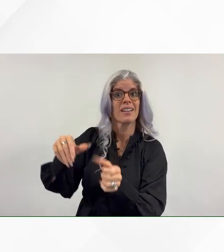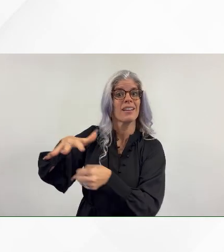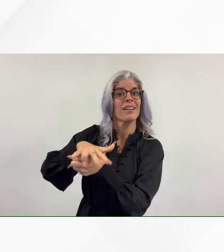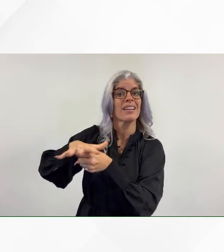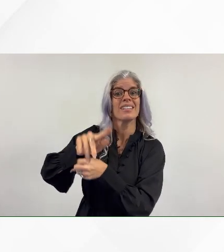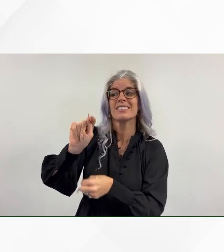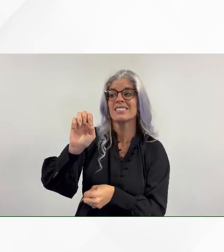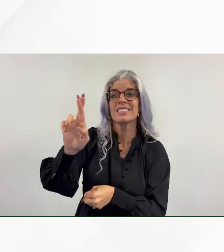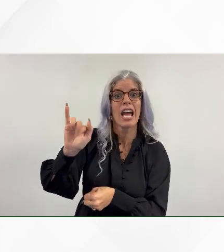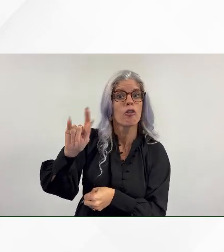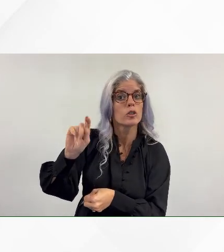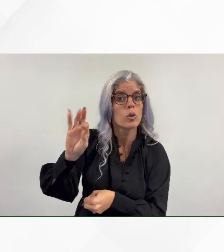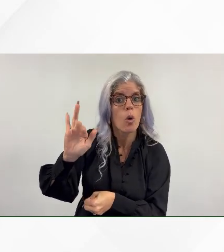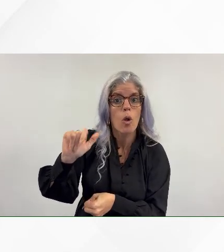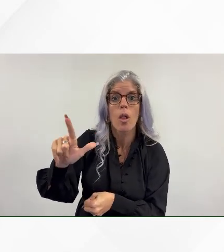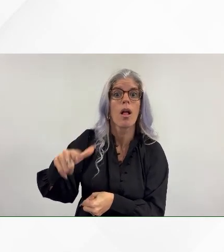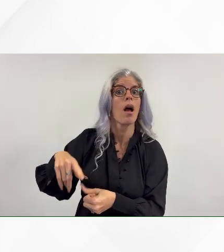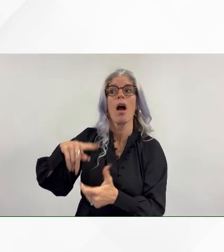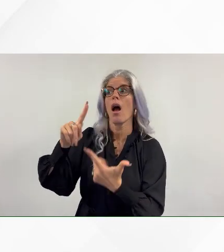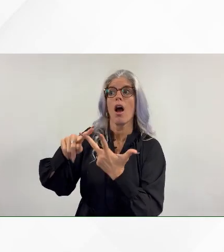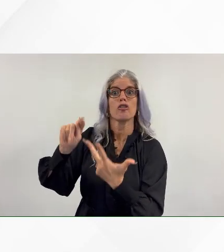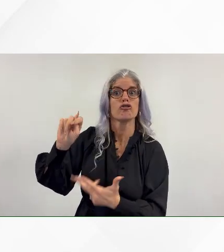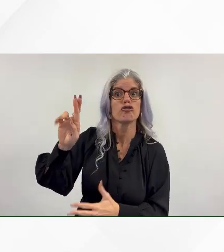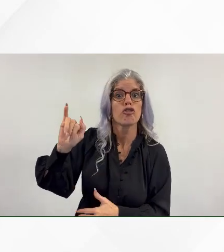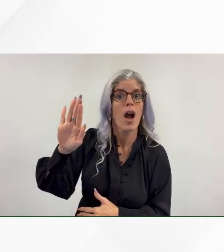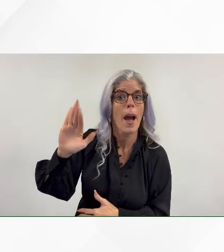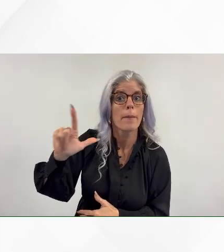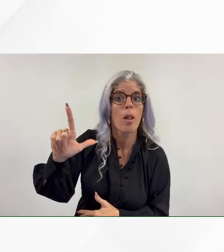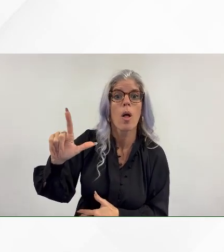federal awards and other activities of the applicant.